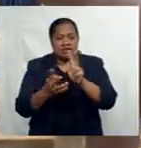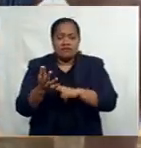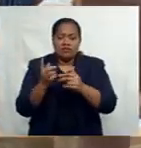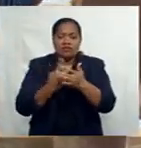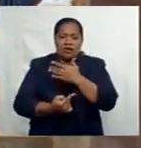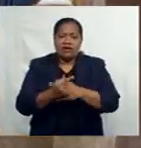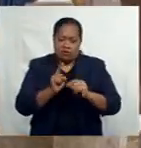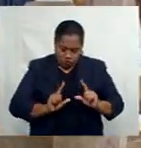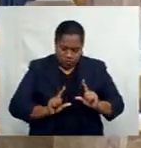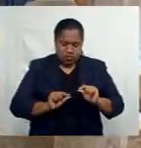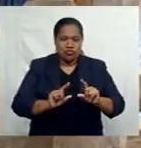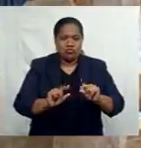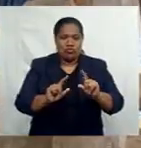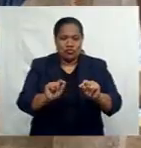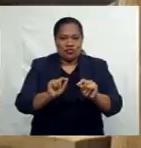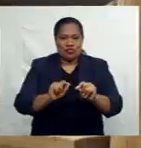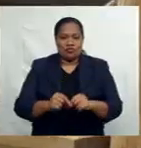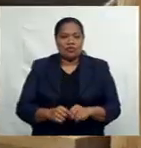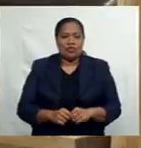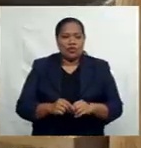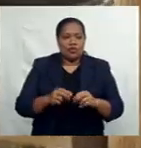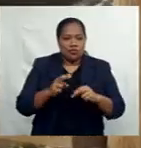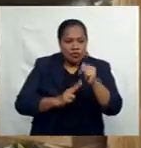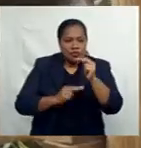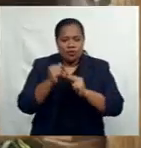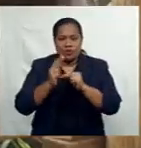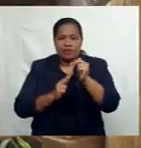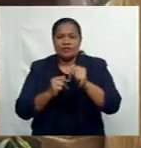themselves to build the footbridge that would easily connect them